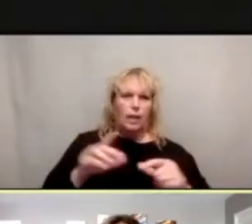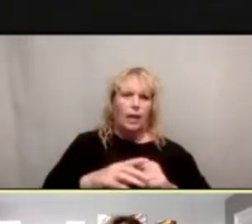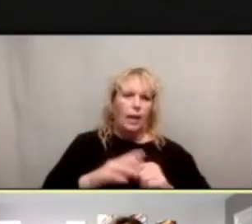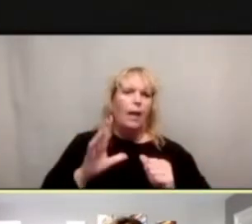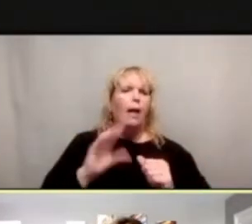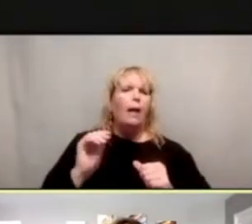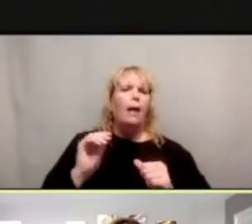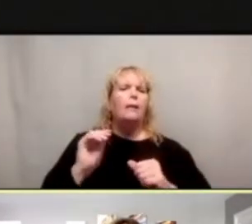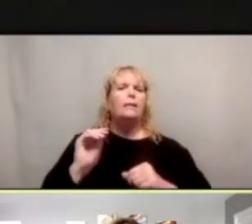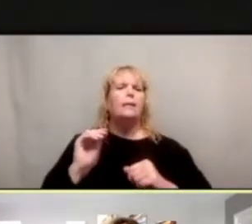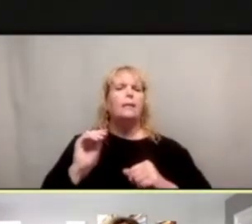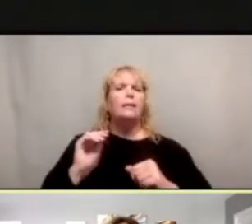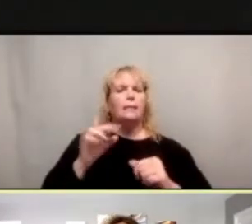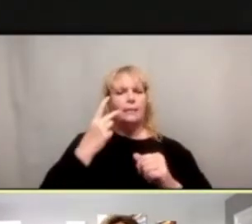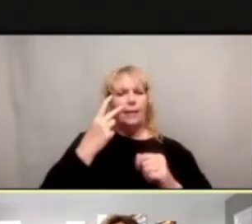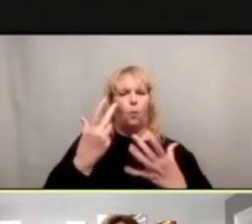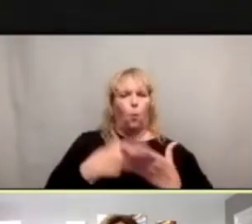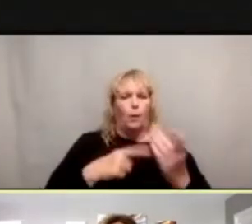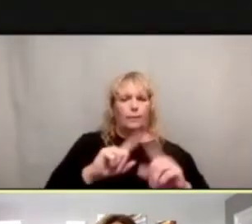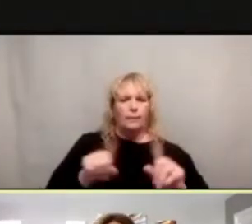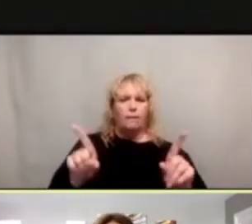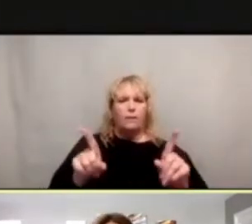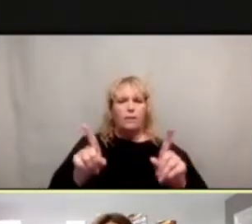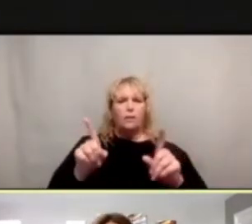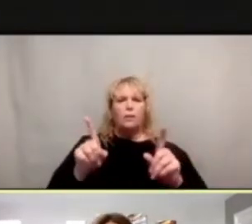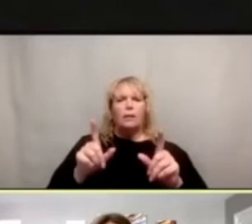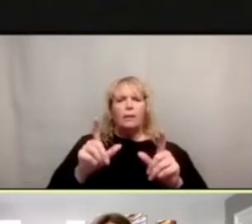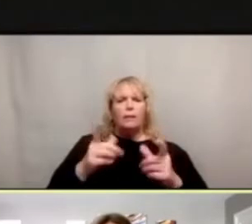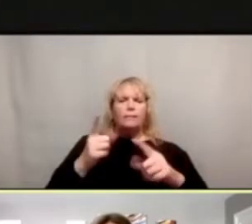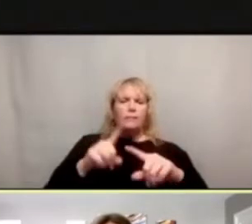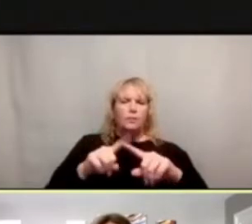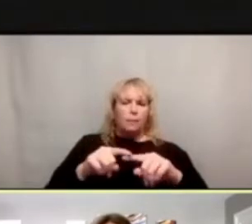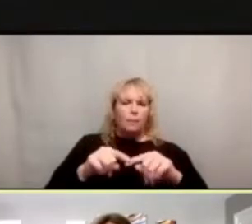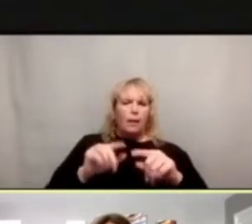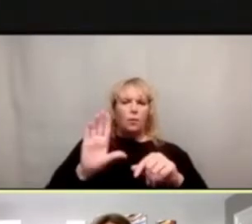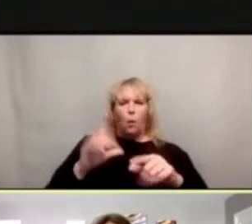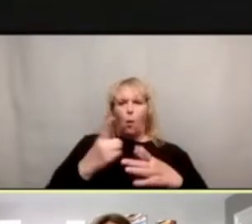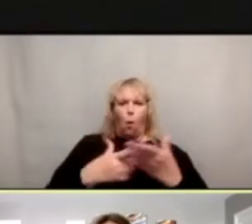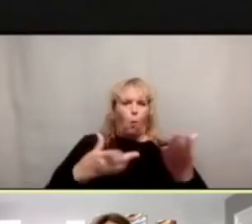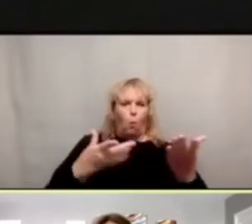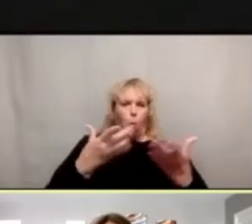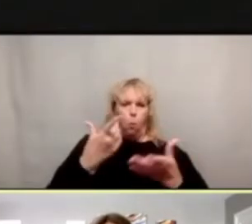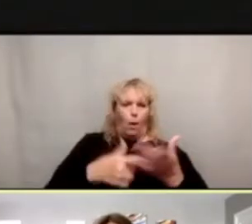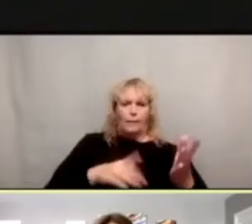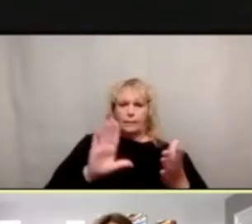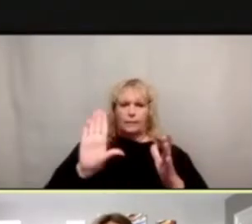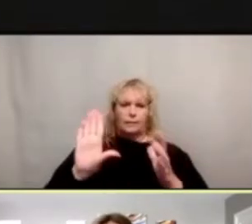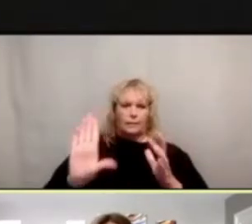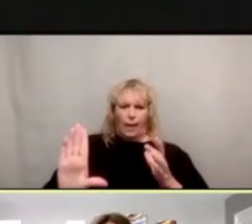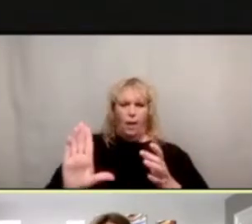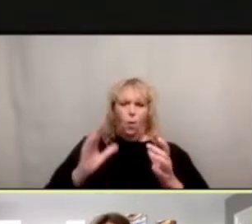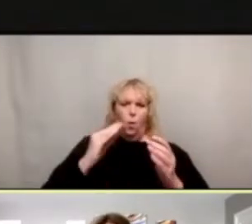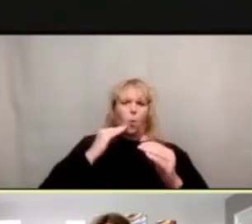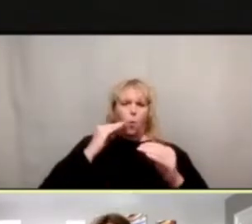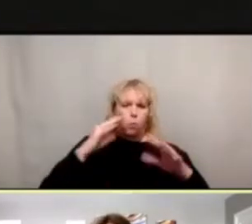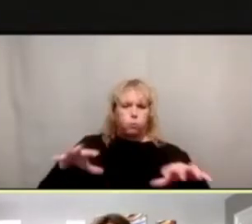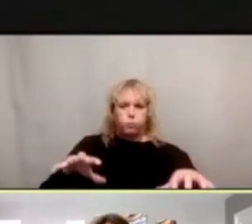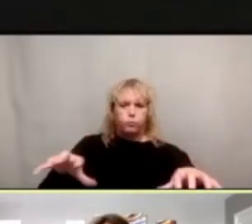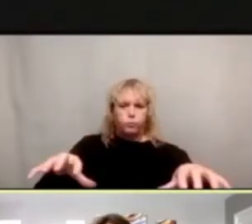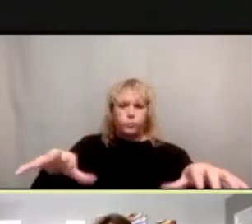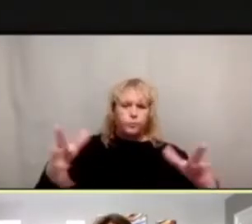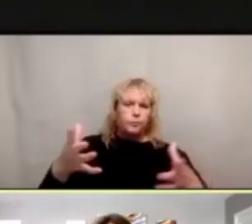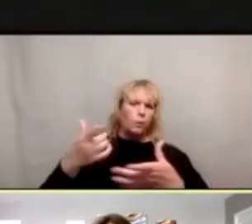are these disparities based on different demographics that exist. So that's what we've learned in the